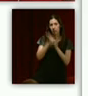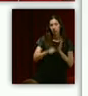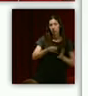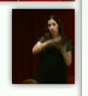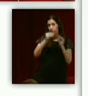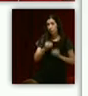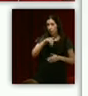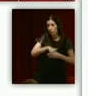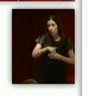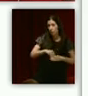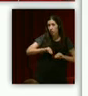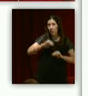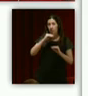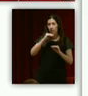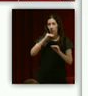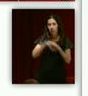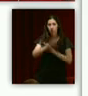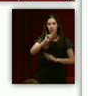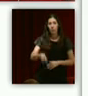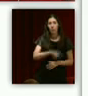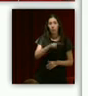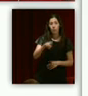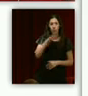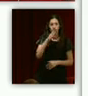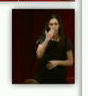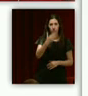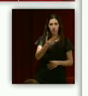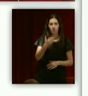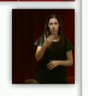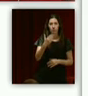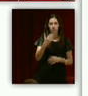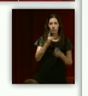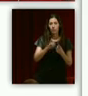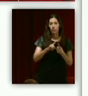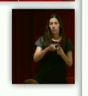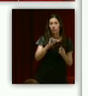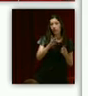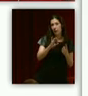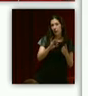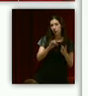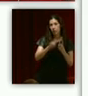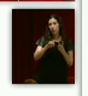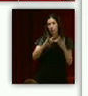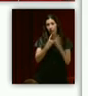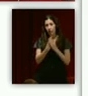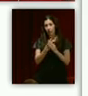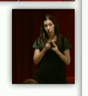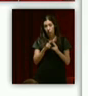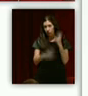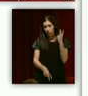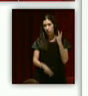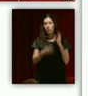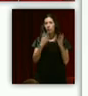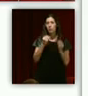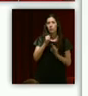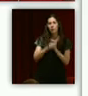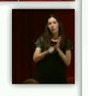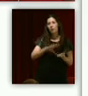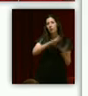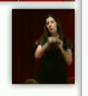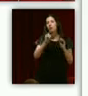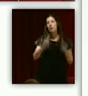Are these applications accessible? Are these contents accessible? Because both for